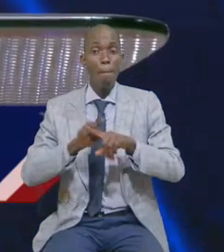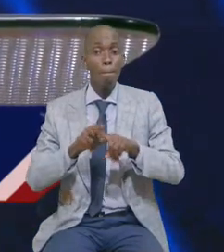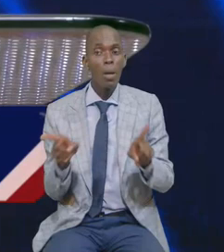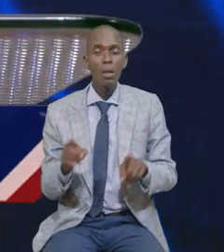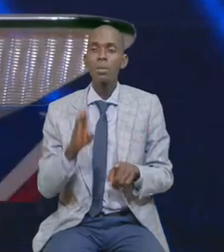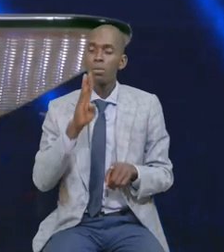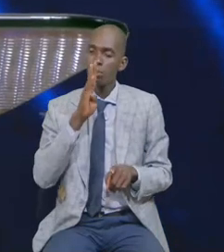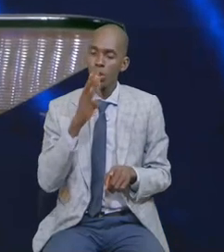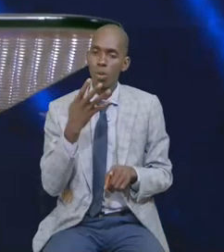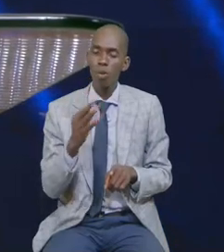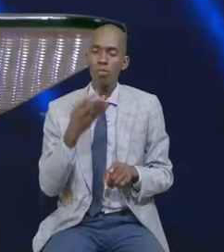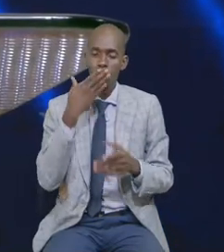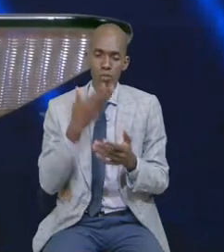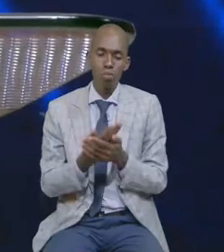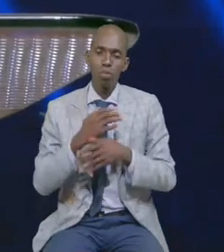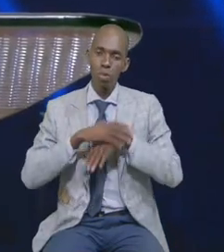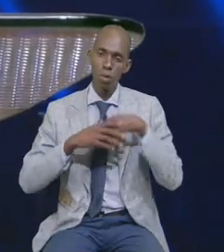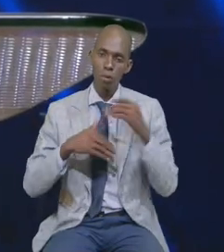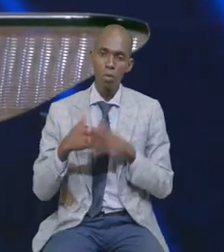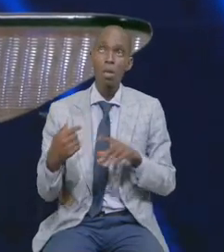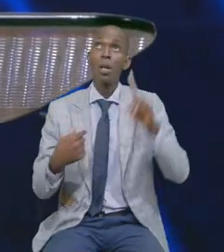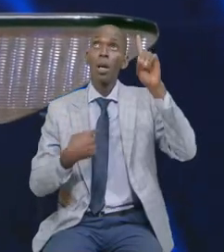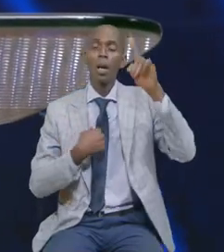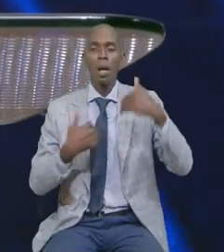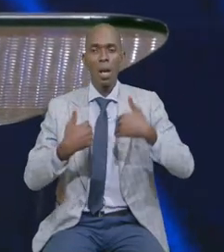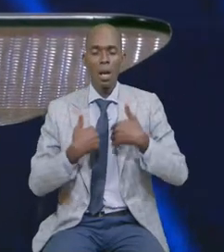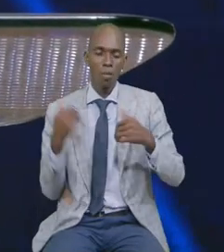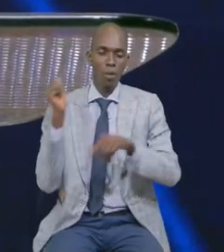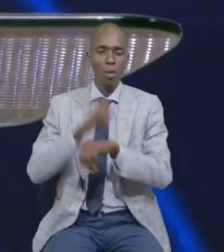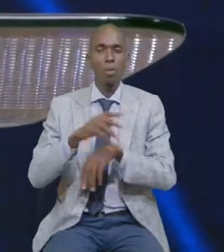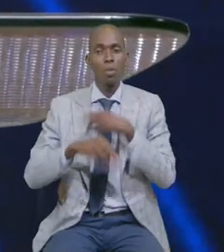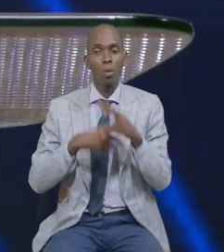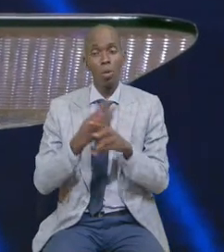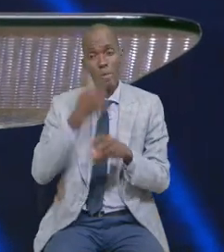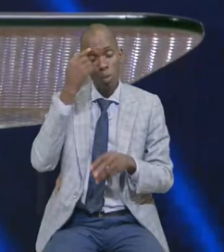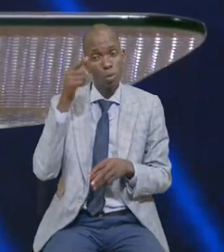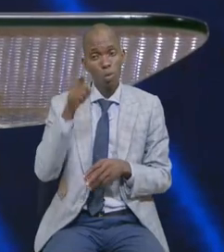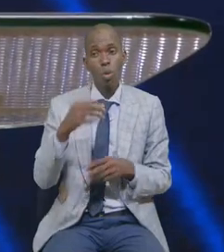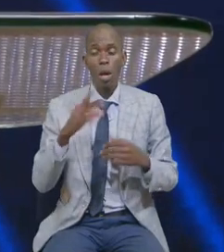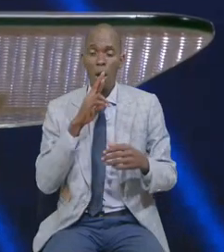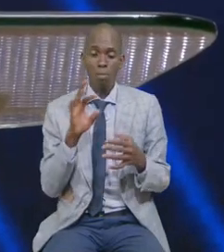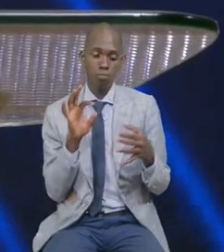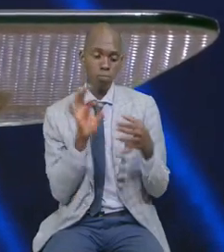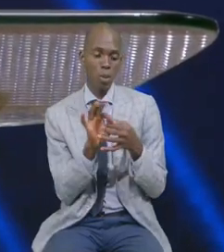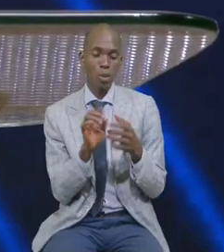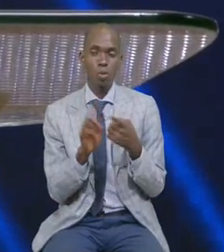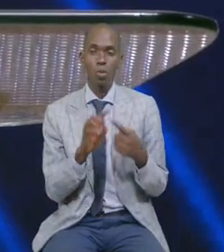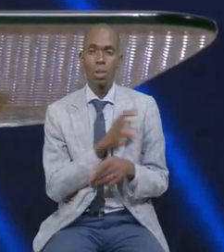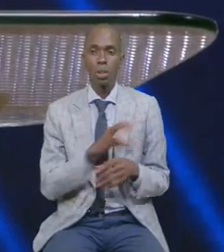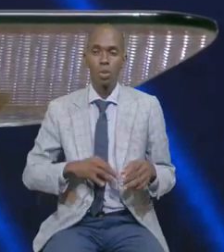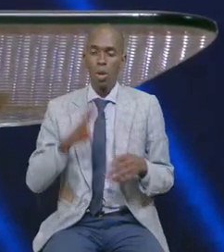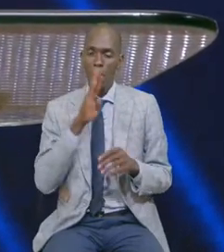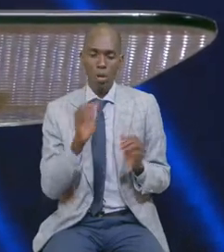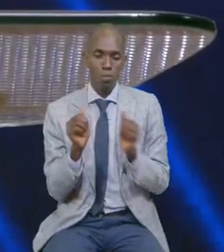cheer. I have overcome the world. And because you are connected to Christ, and you are so linked to